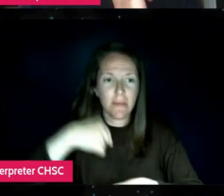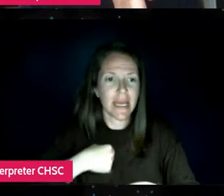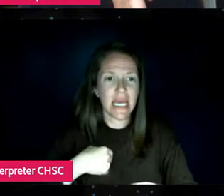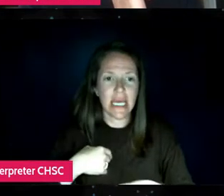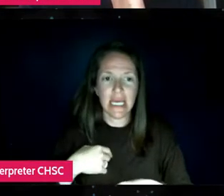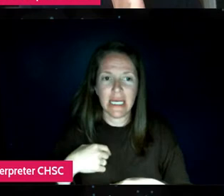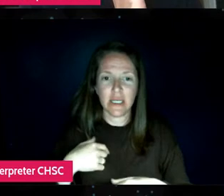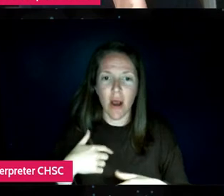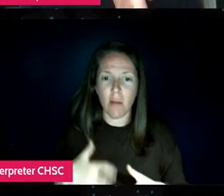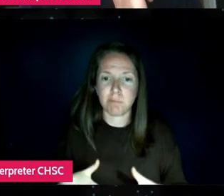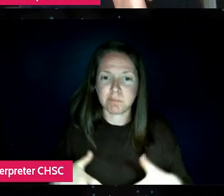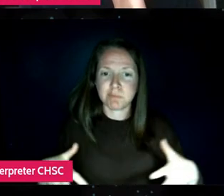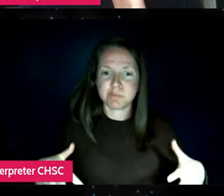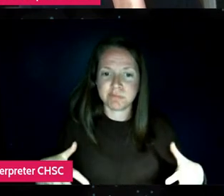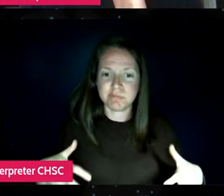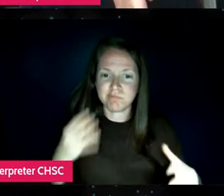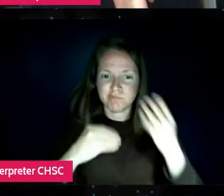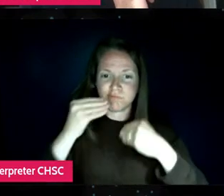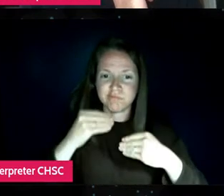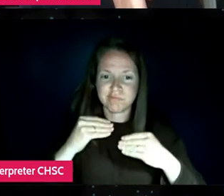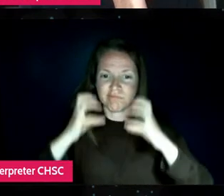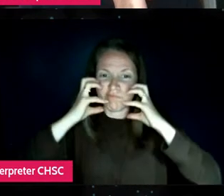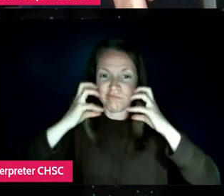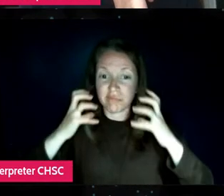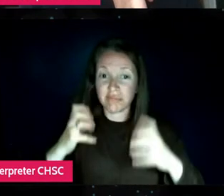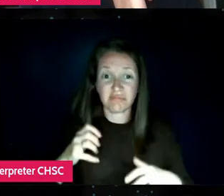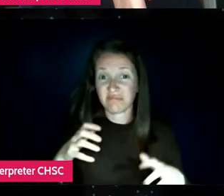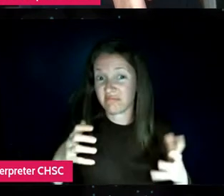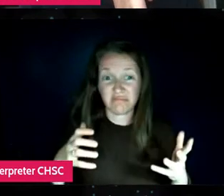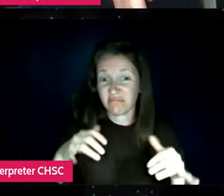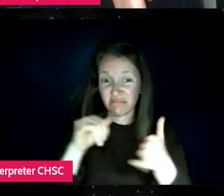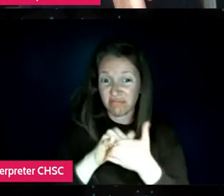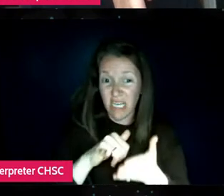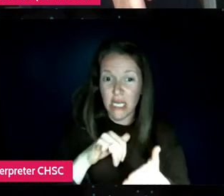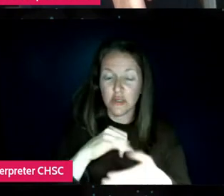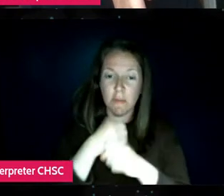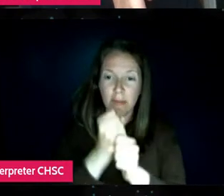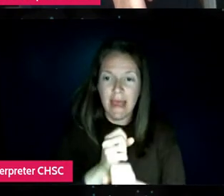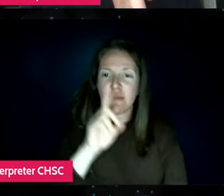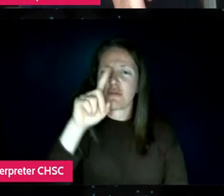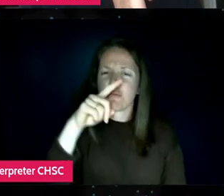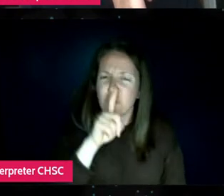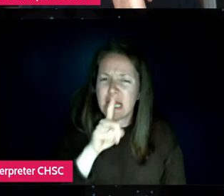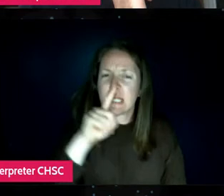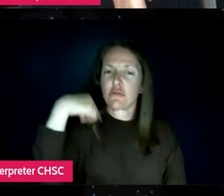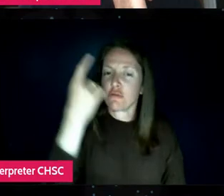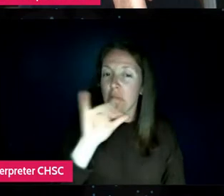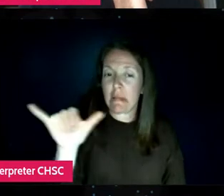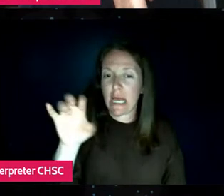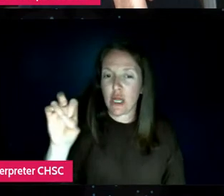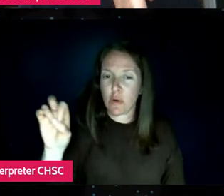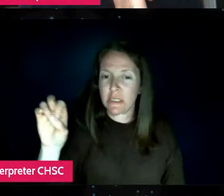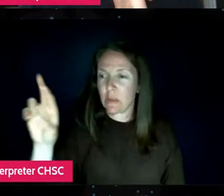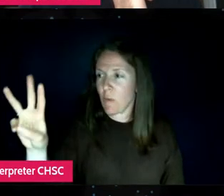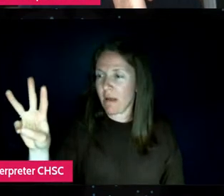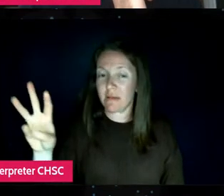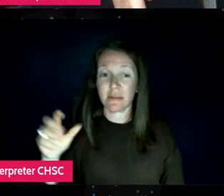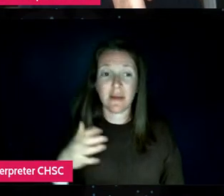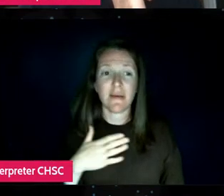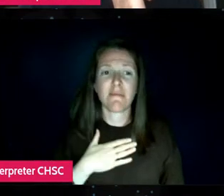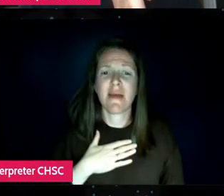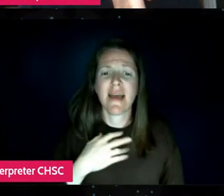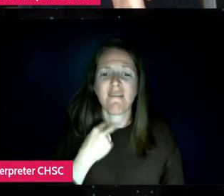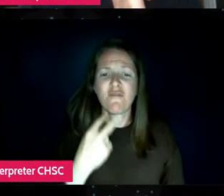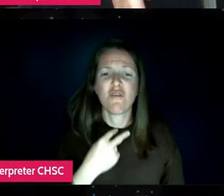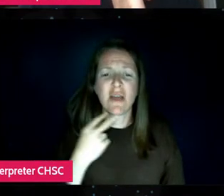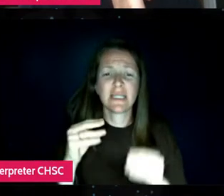of weight or to kind of even create the physical illusion of looking like him. Mm-hmm. My vocal cords are much more of like